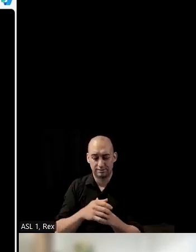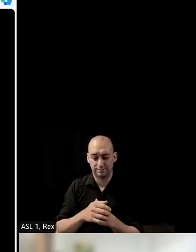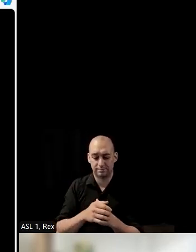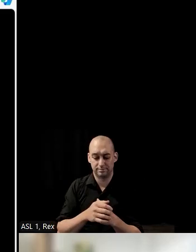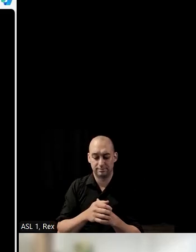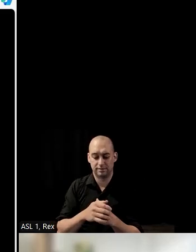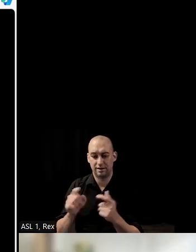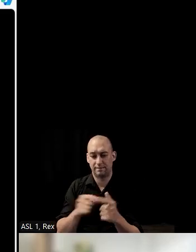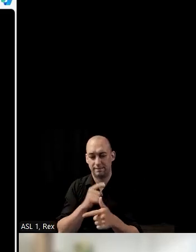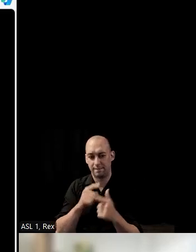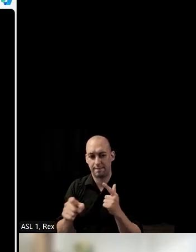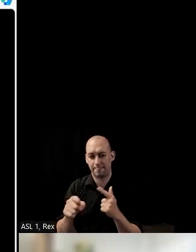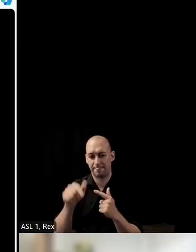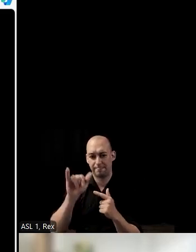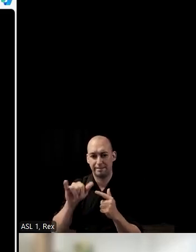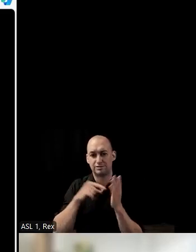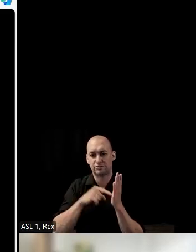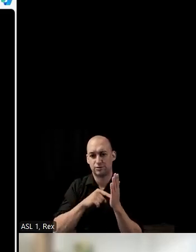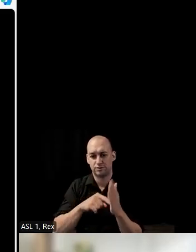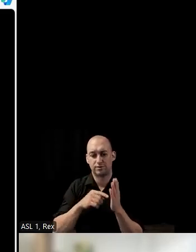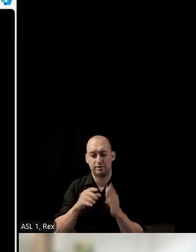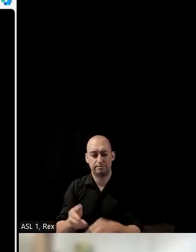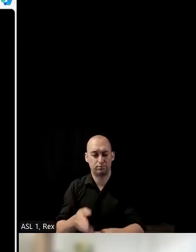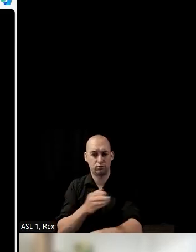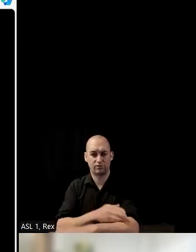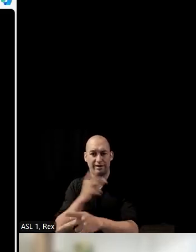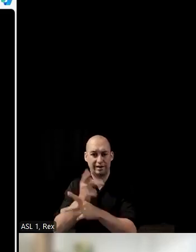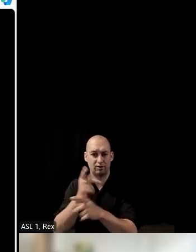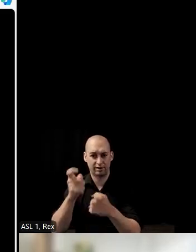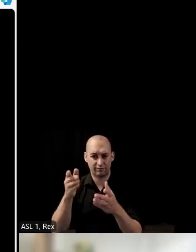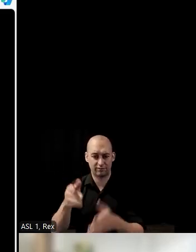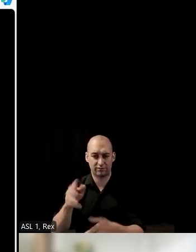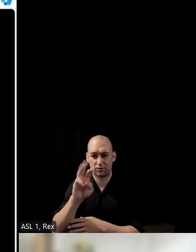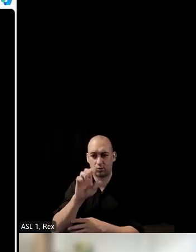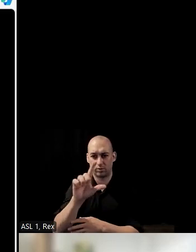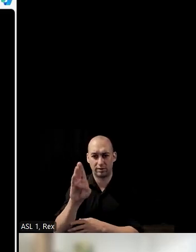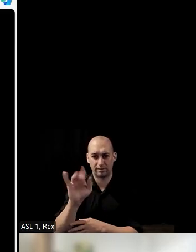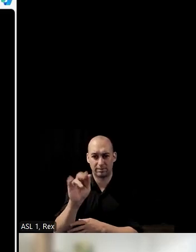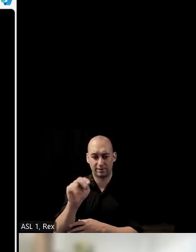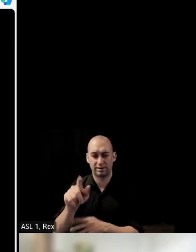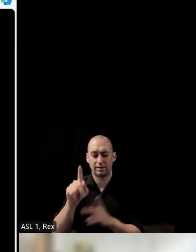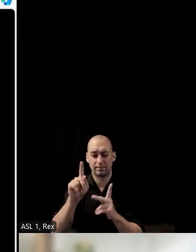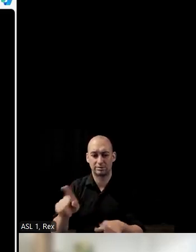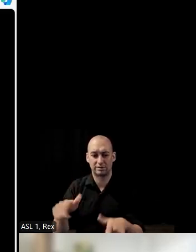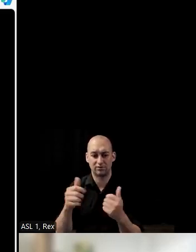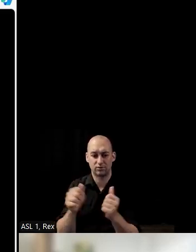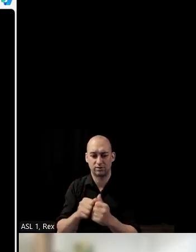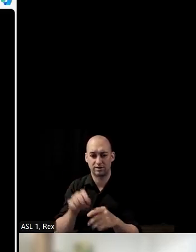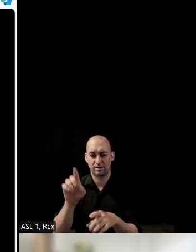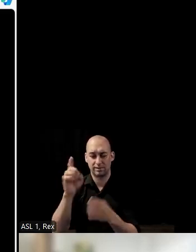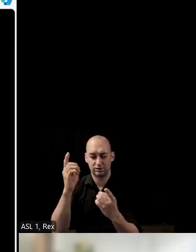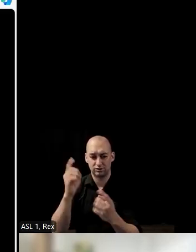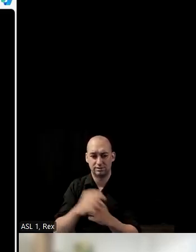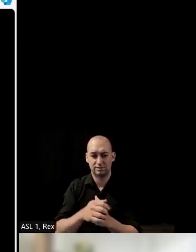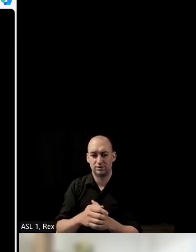And then this has been shown to improve caregiver well-being and quality of life for a person living with dementia. It has also been shown to reduce